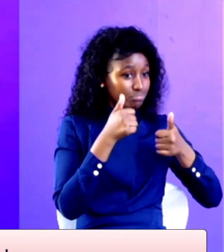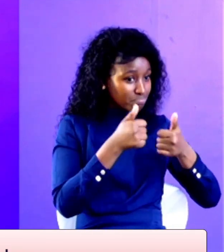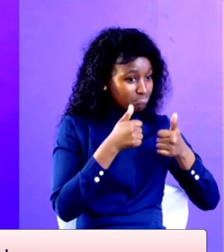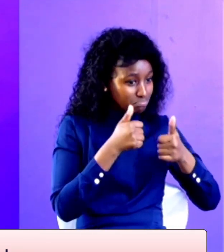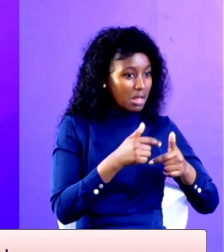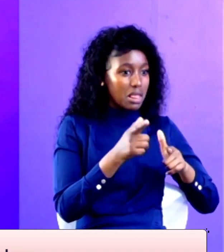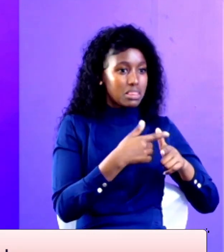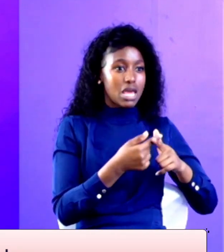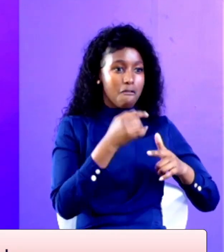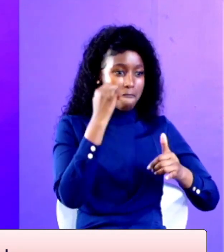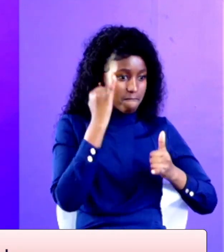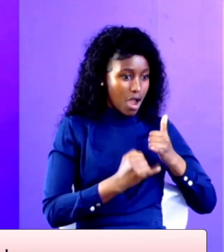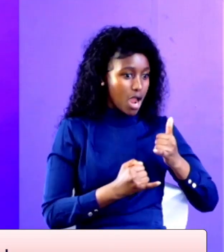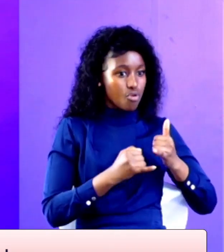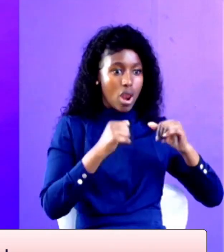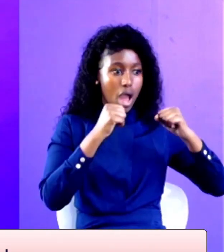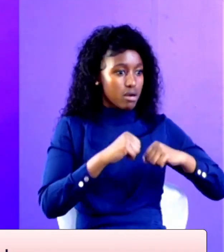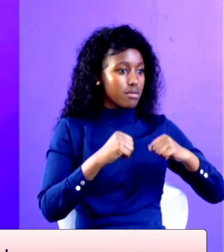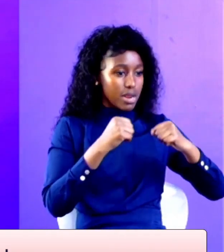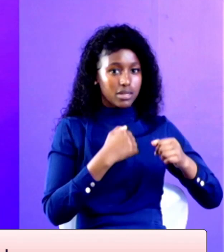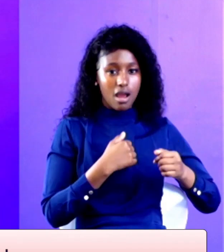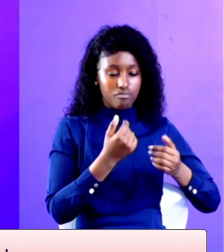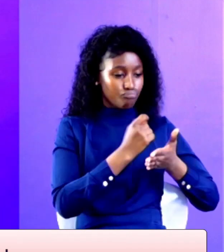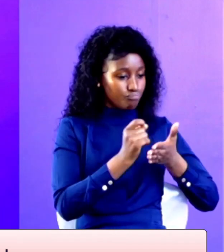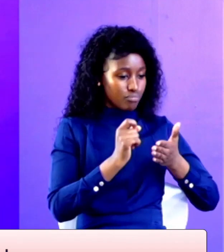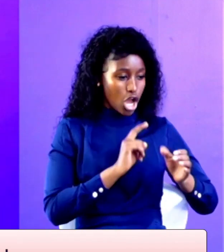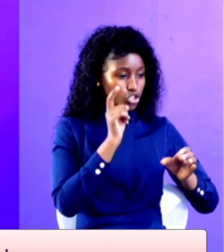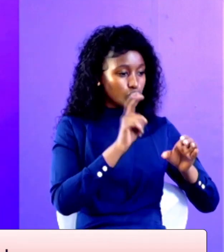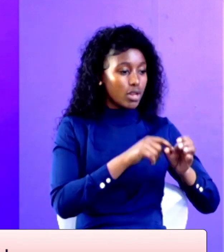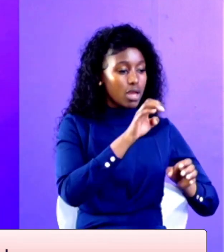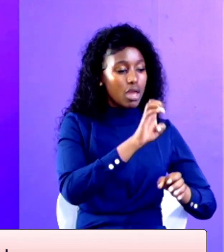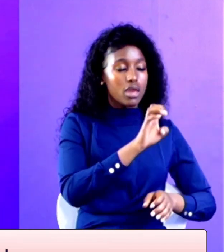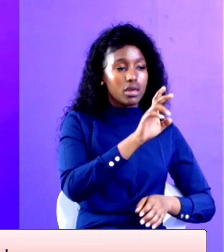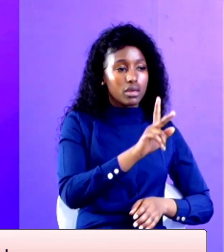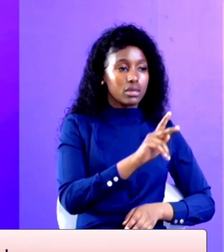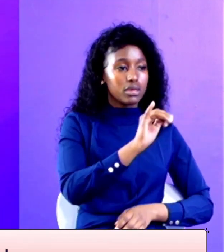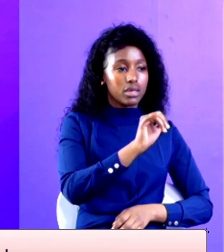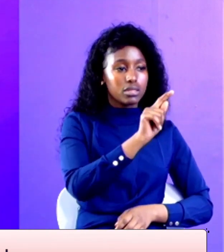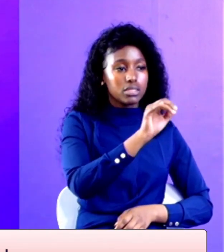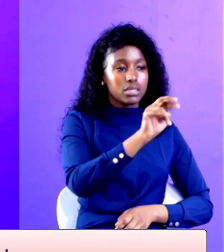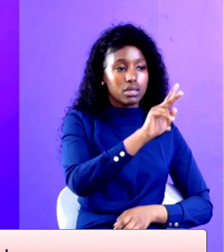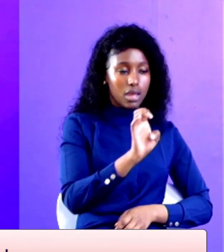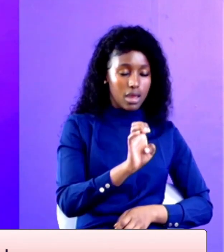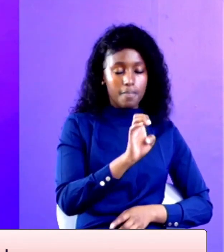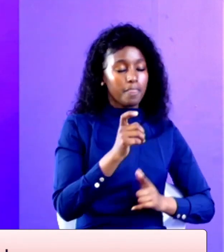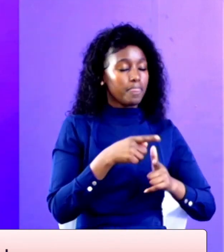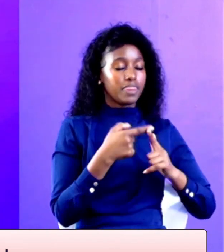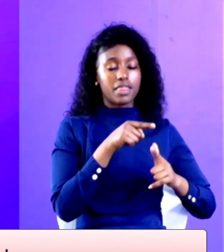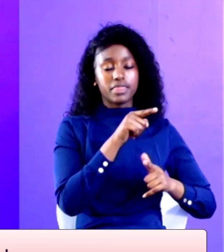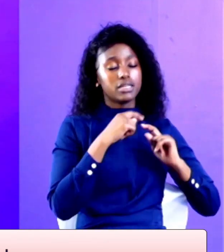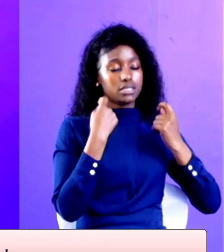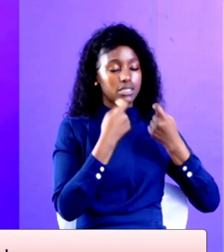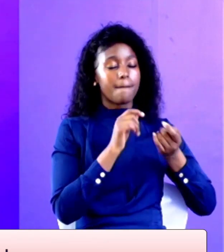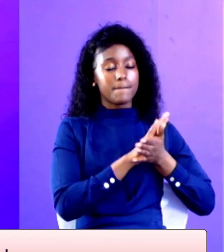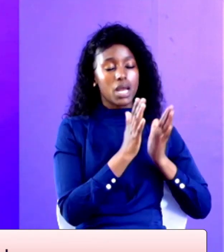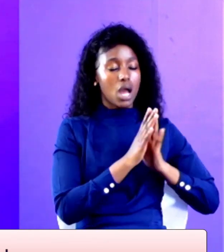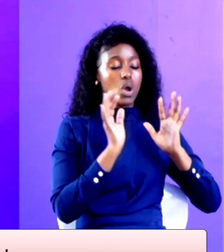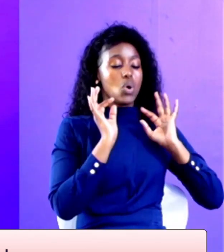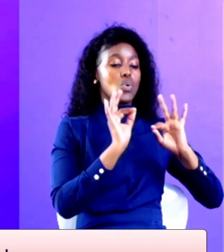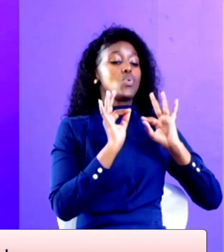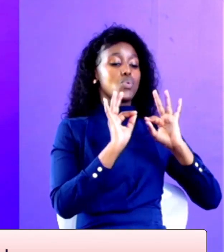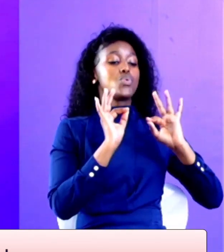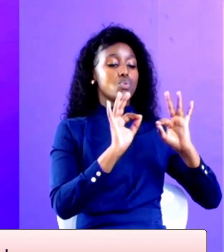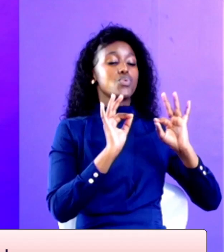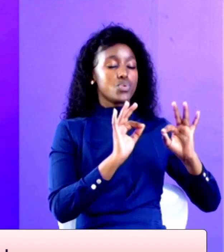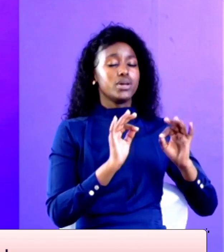he comes and joins Ugo Ekitike from Frankfurt, Liverpool will be a deadly team. For not forgetting that they added